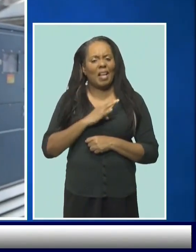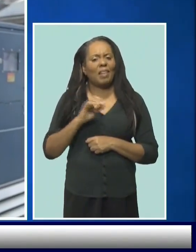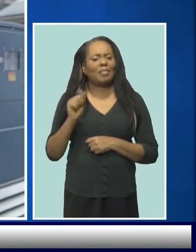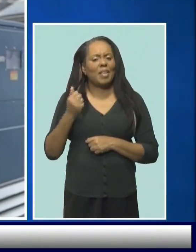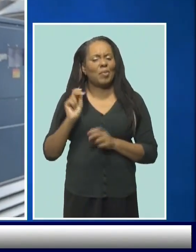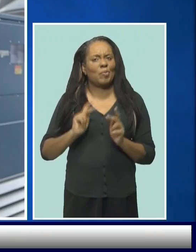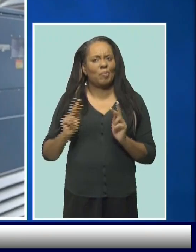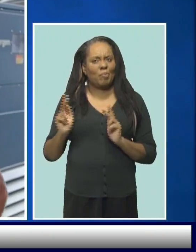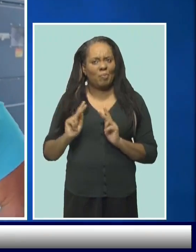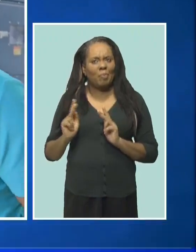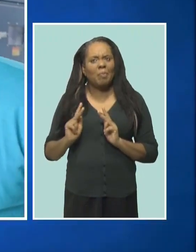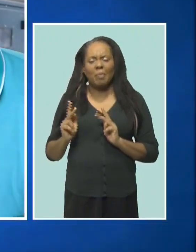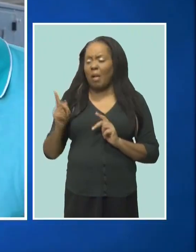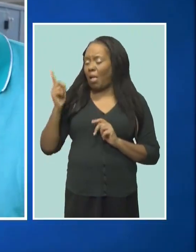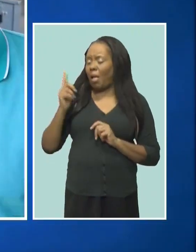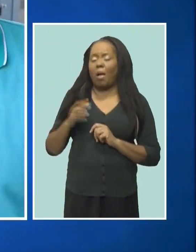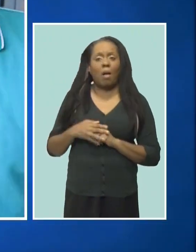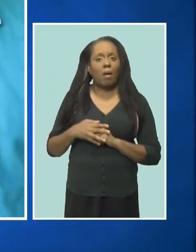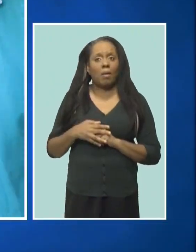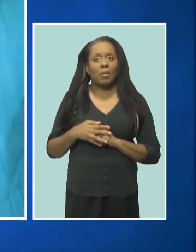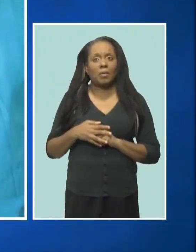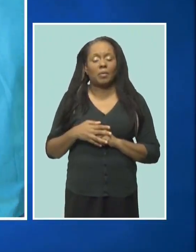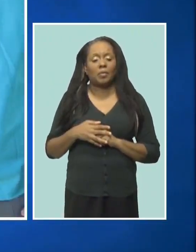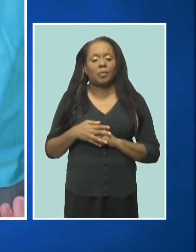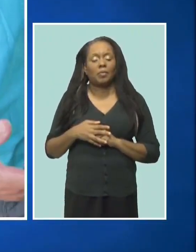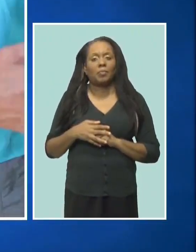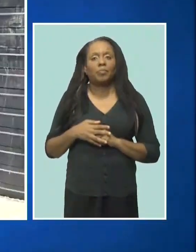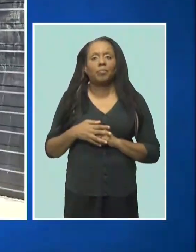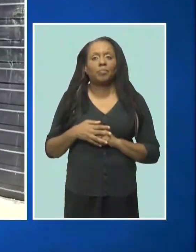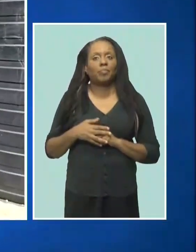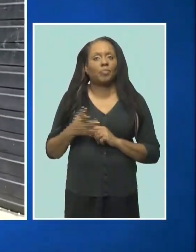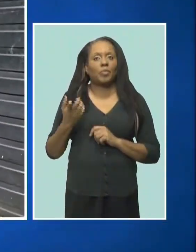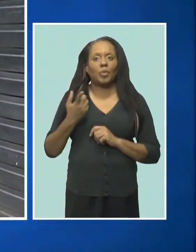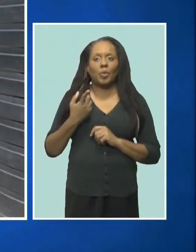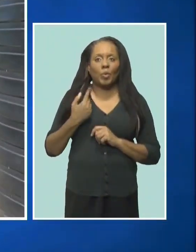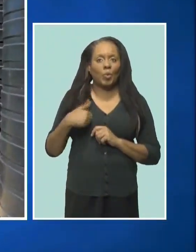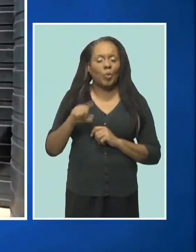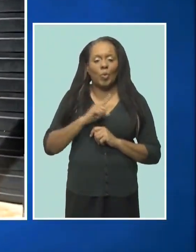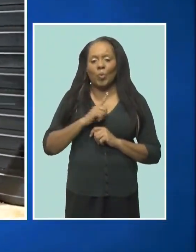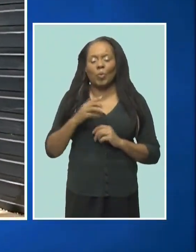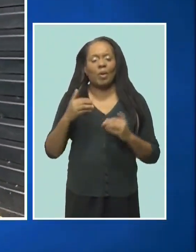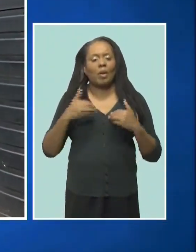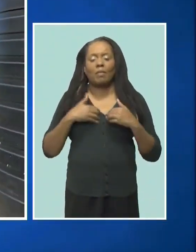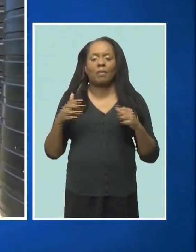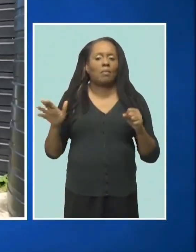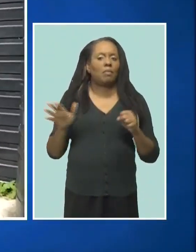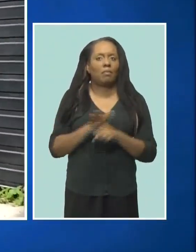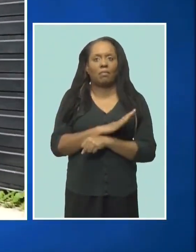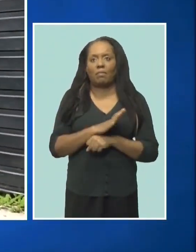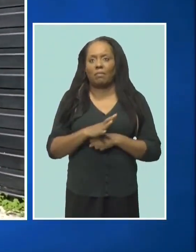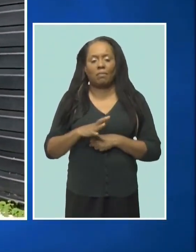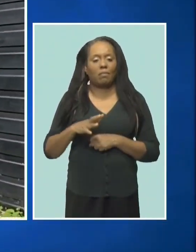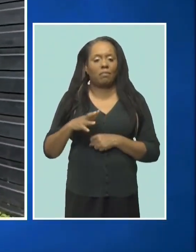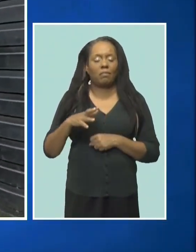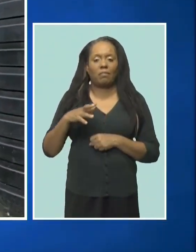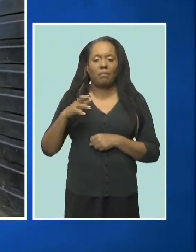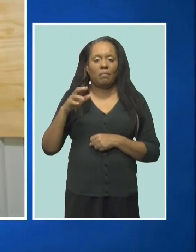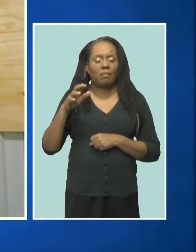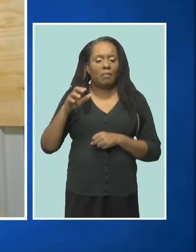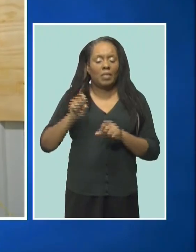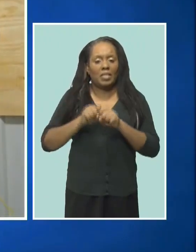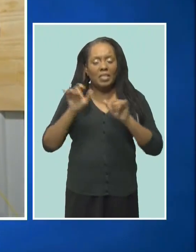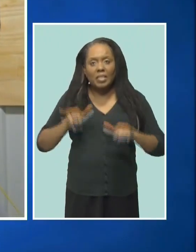it is filtered. We're doing this predominantly off-grid. So we have a full PV system that we're running about